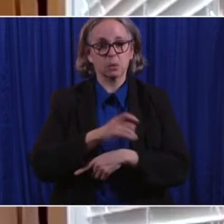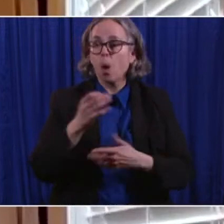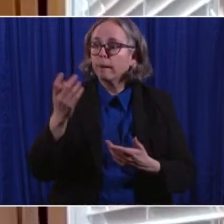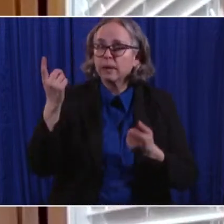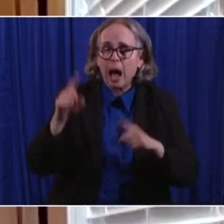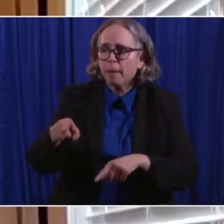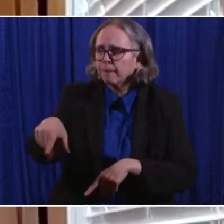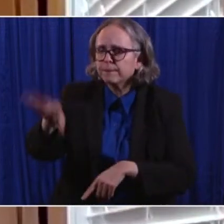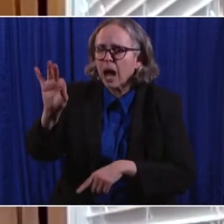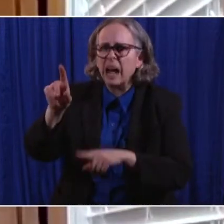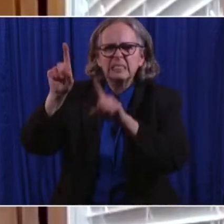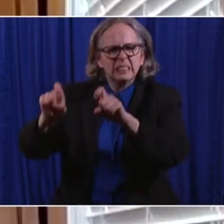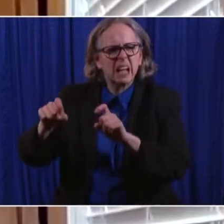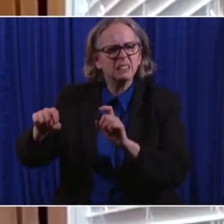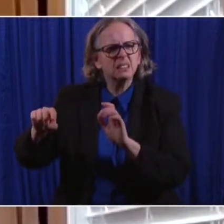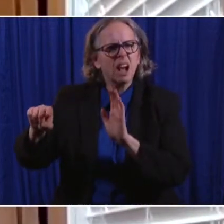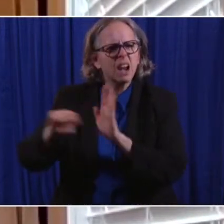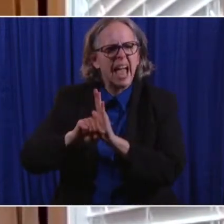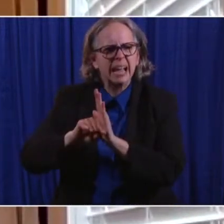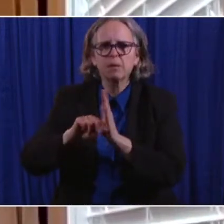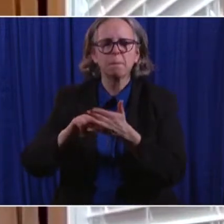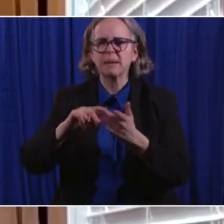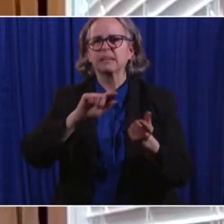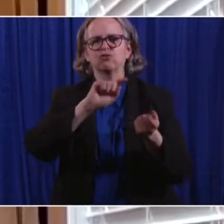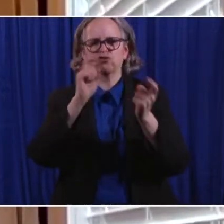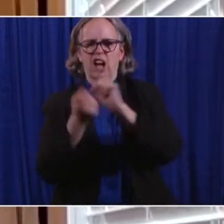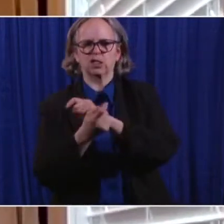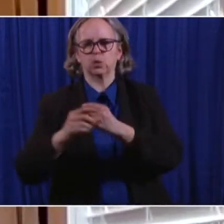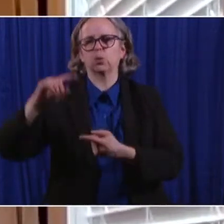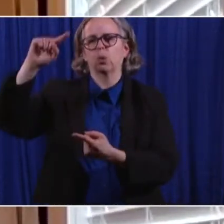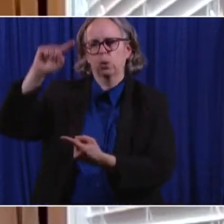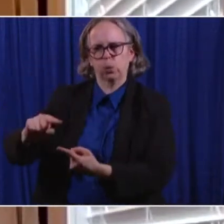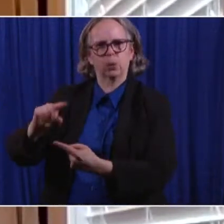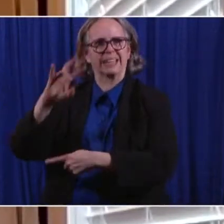later. This, of course, now provides our student